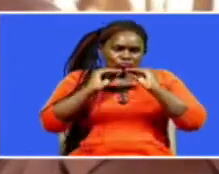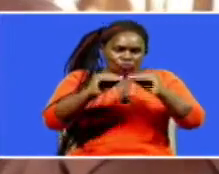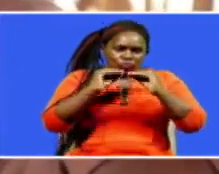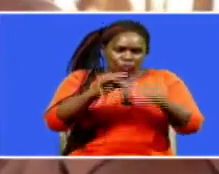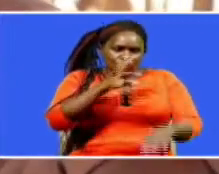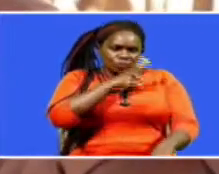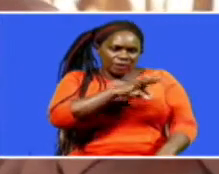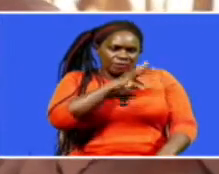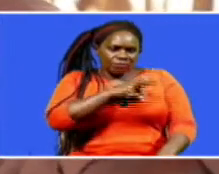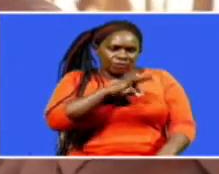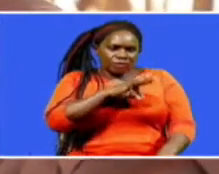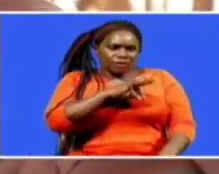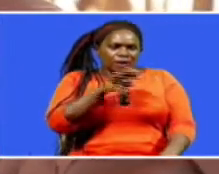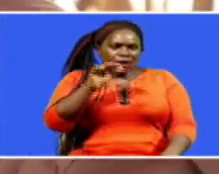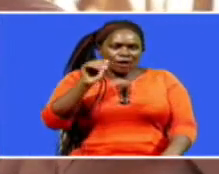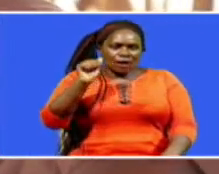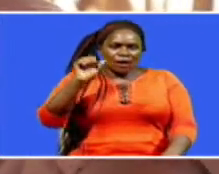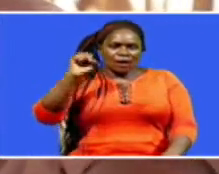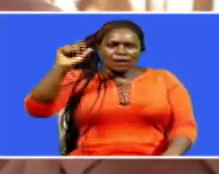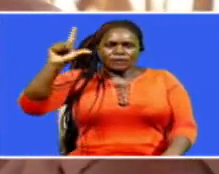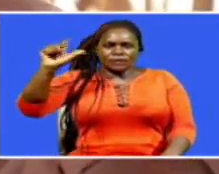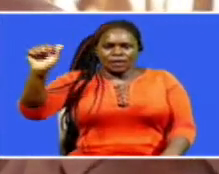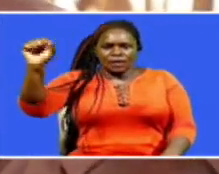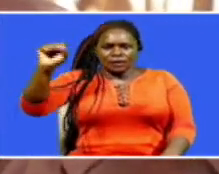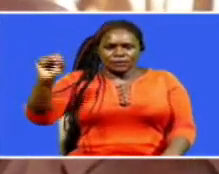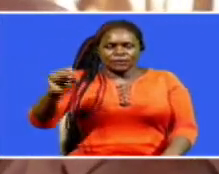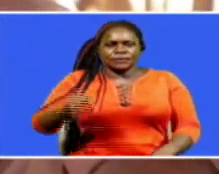to benefit and develop ourselves.